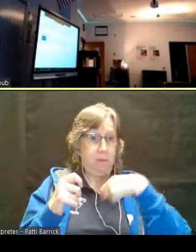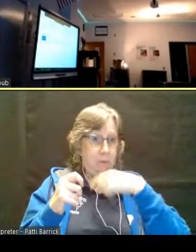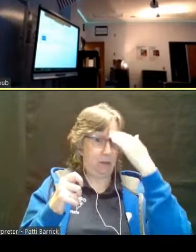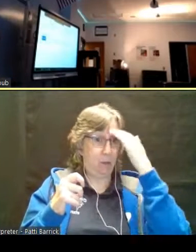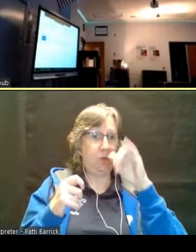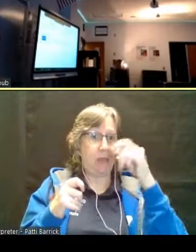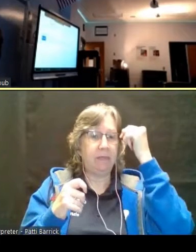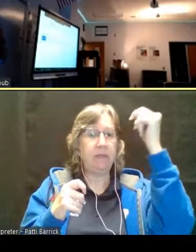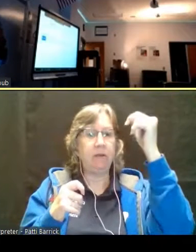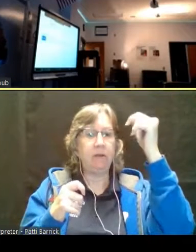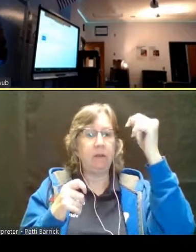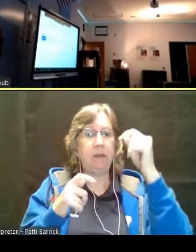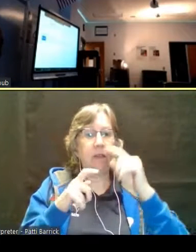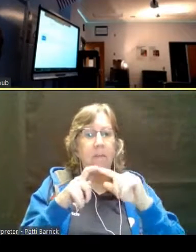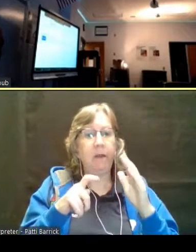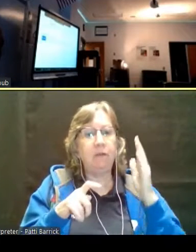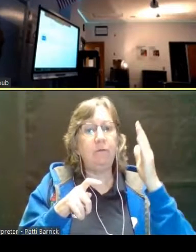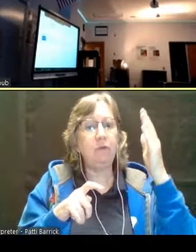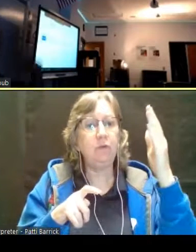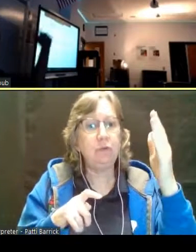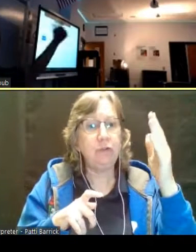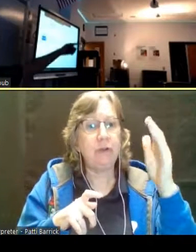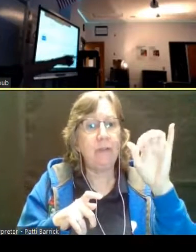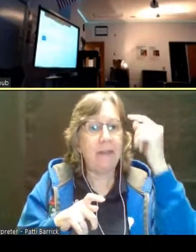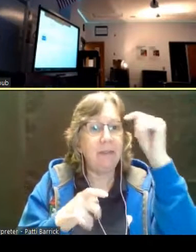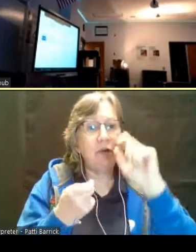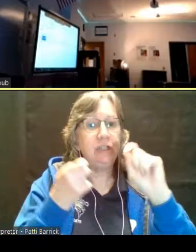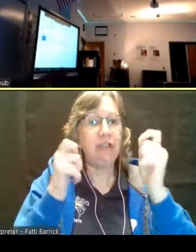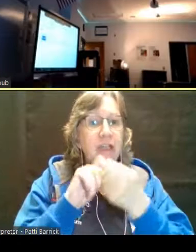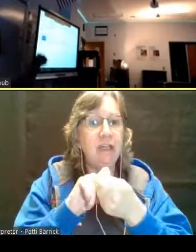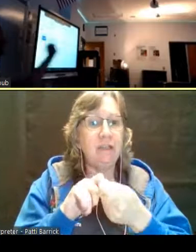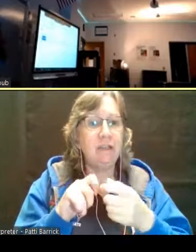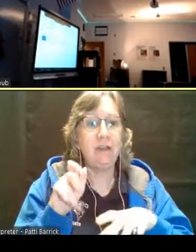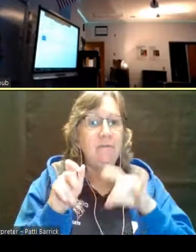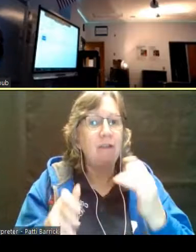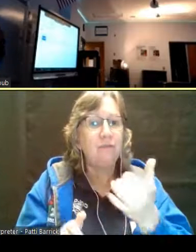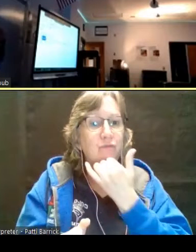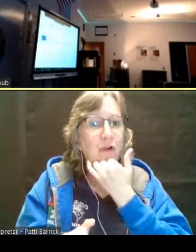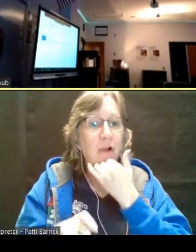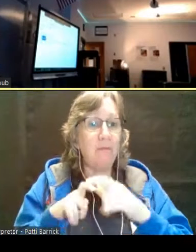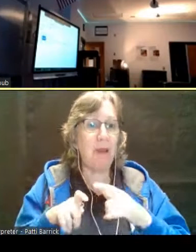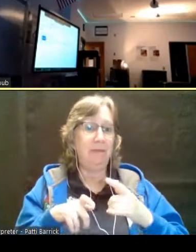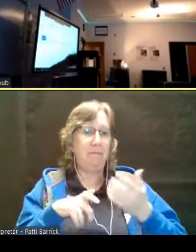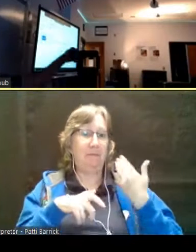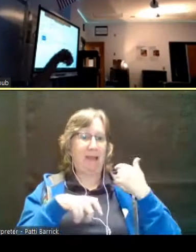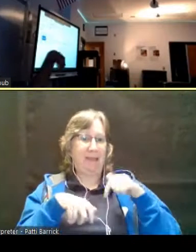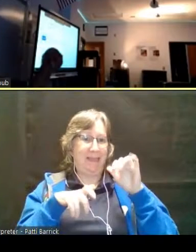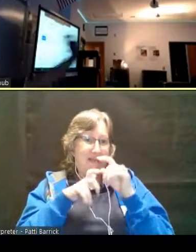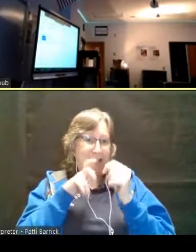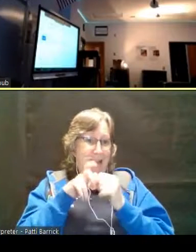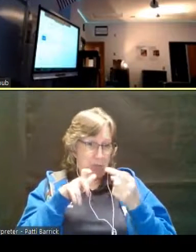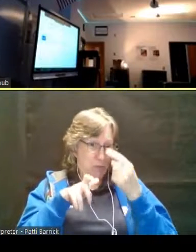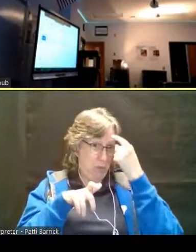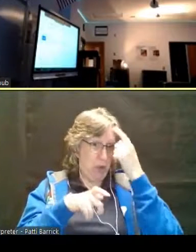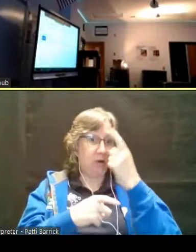is. And then in the future, we prove that theory is wrong. And you thought that what was wrong was how you thought it was correct. So you thought it was the